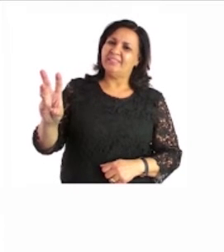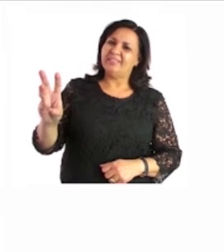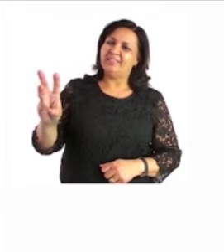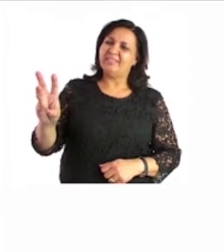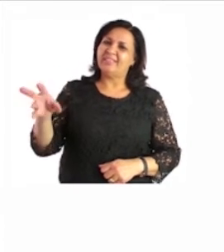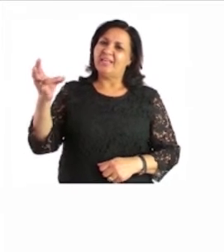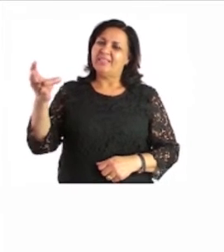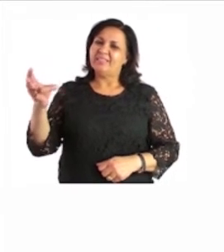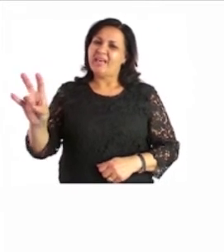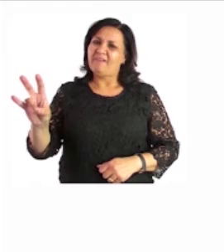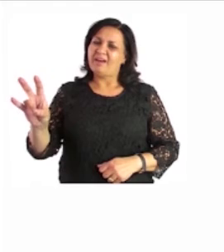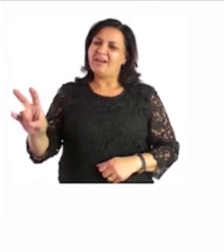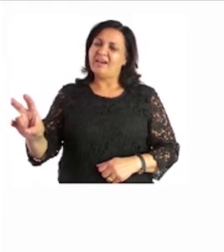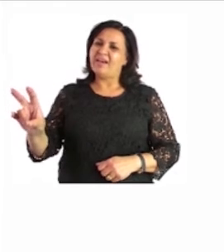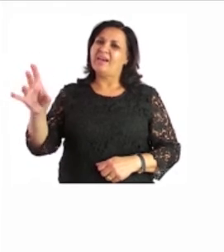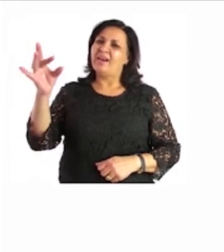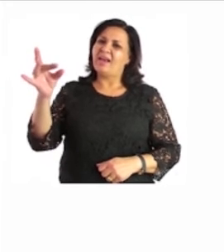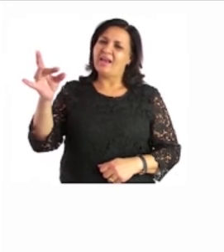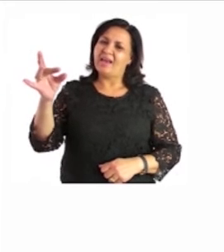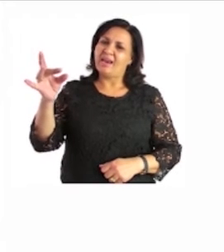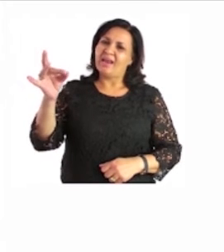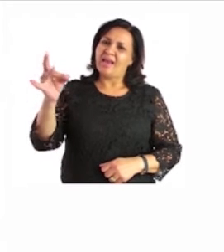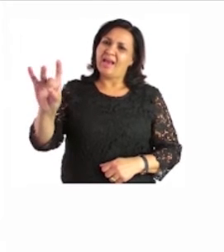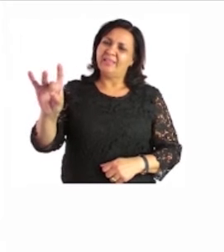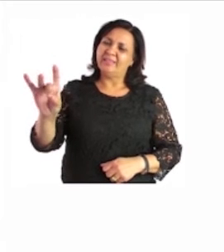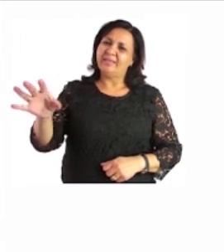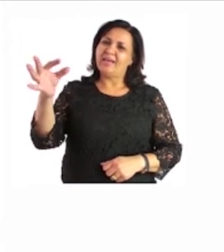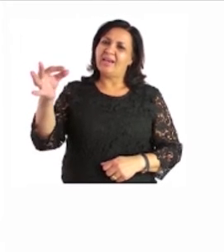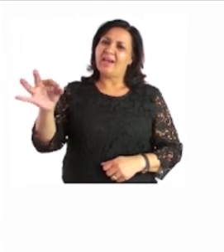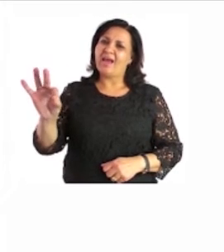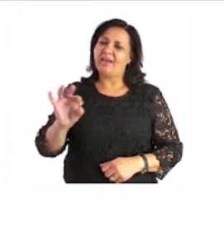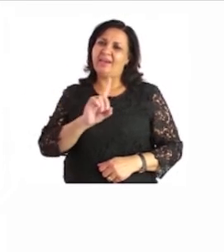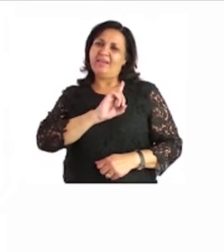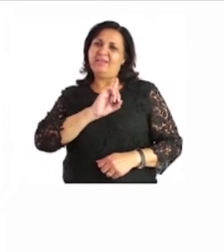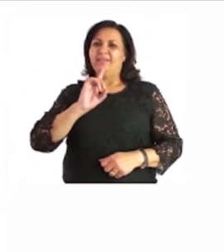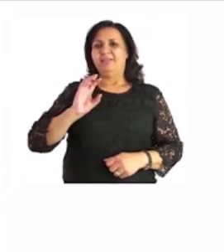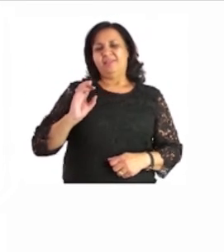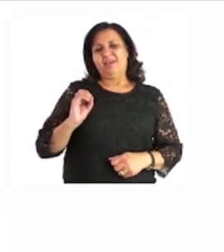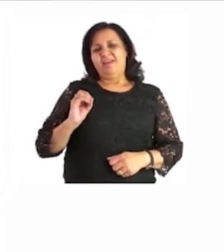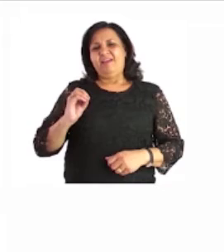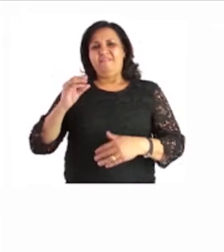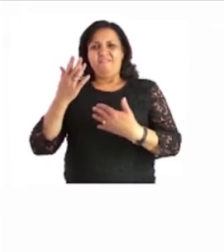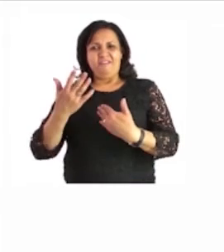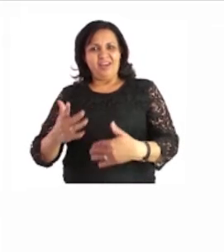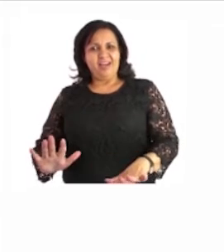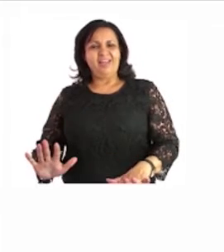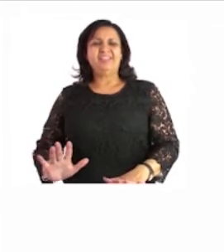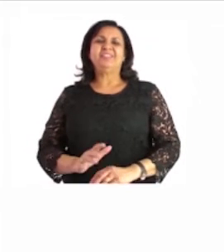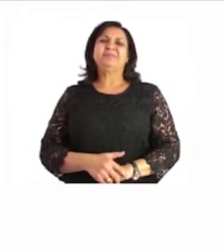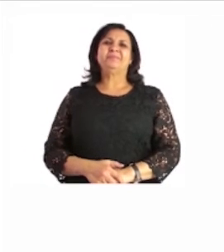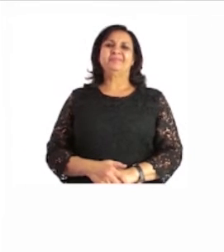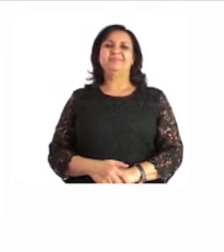carry on, write it in, and it goes 7, 8, 9, 10. That was